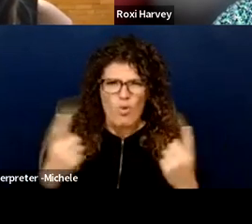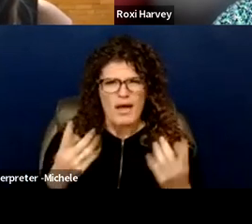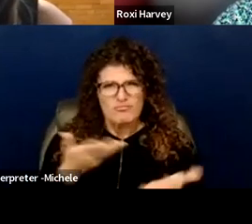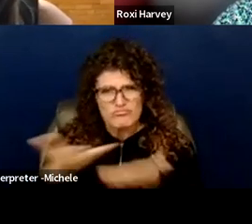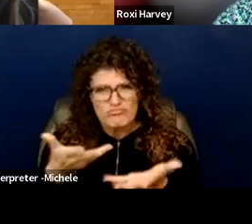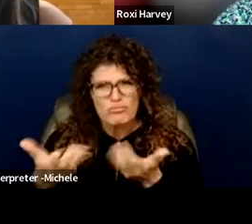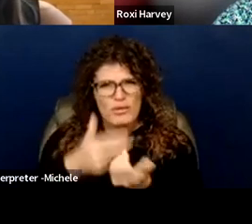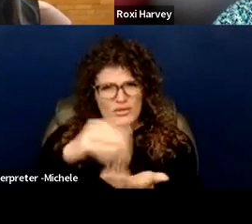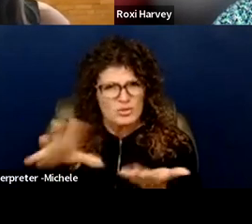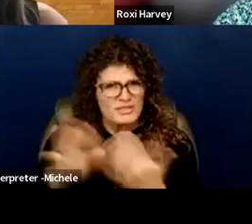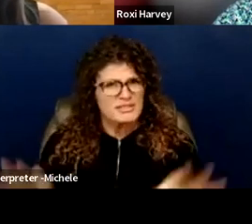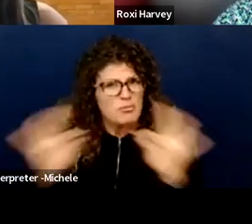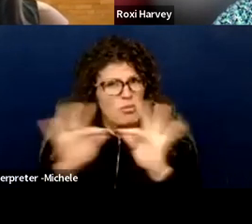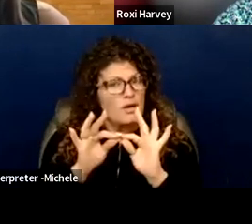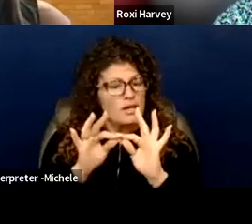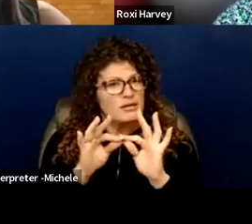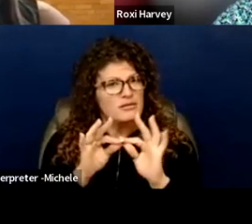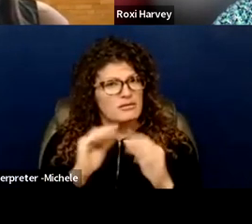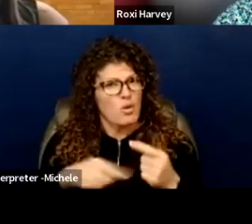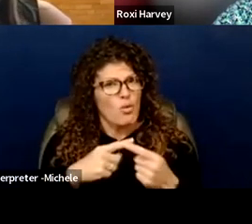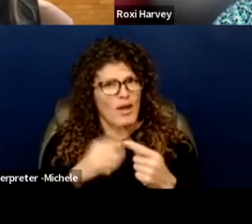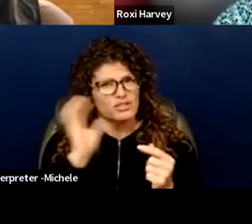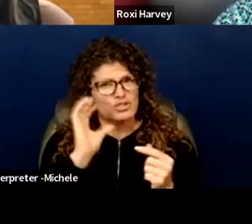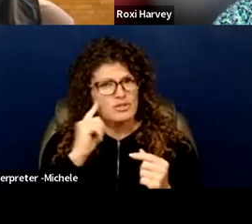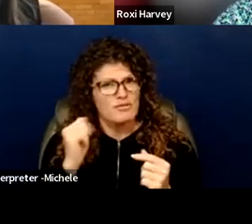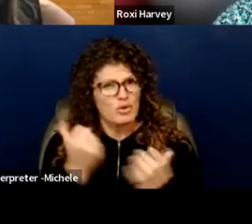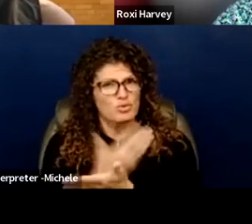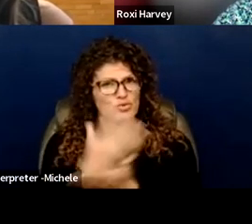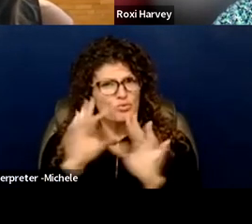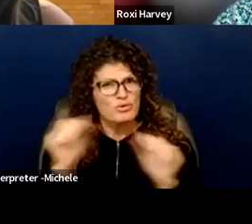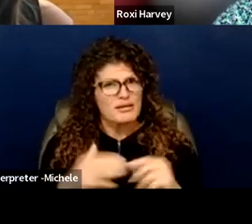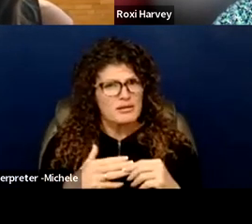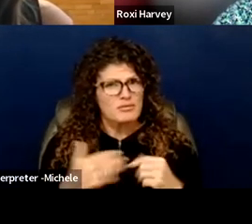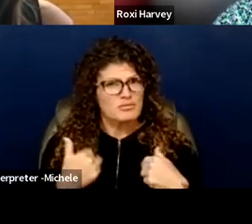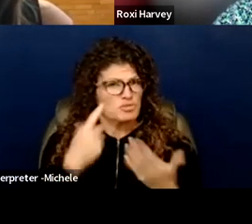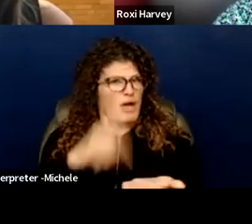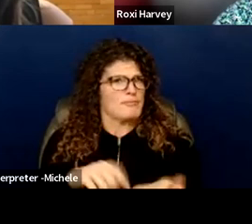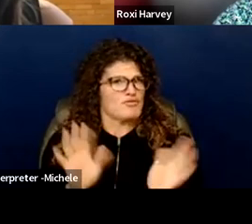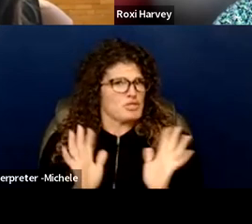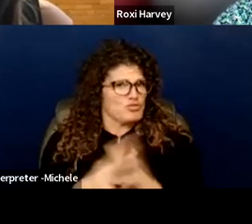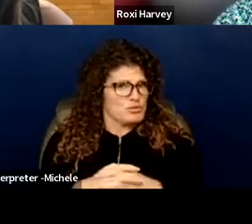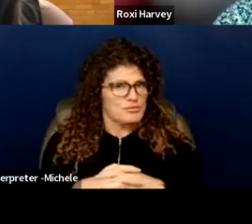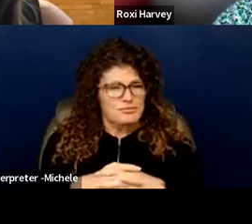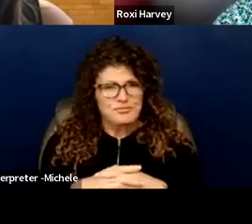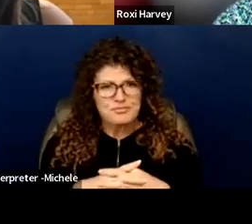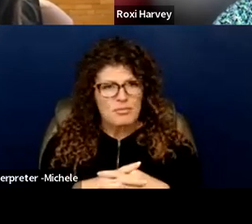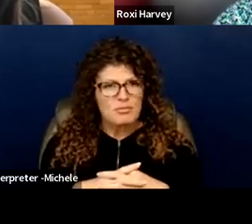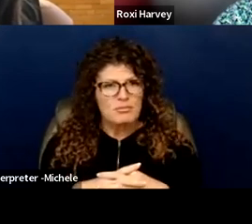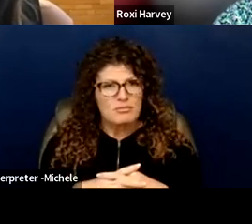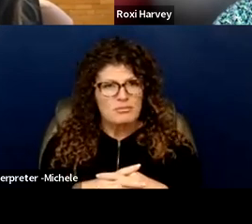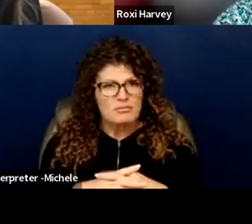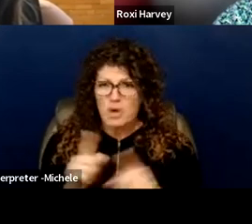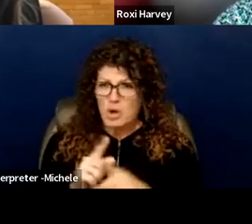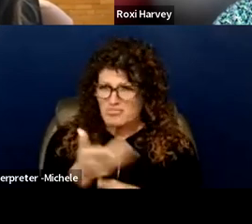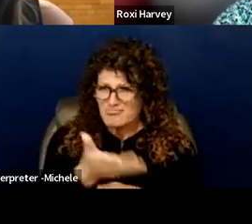important, especially in the search for the new superintendent. So that's just my observation. But then, like, you know, your advice as